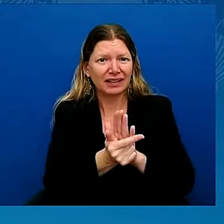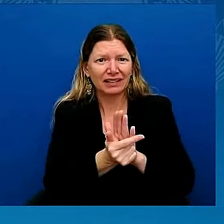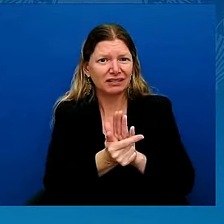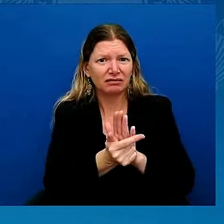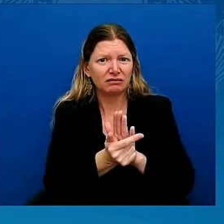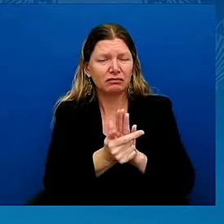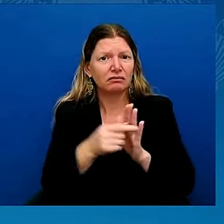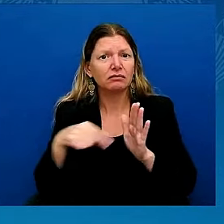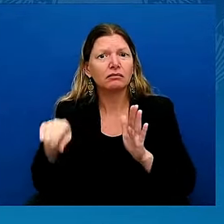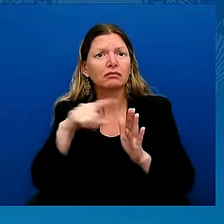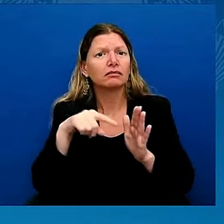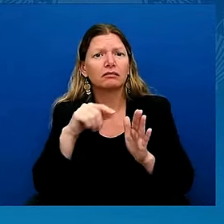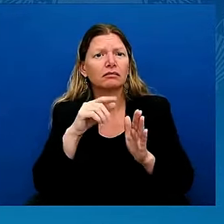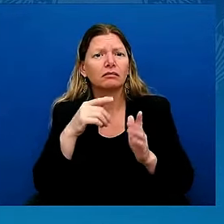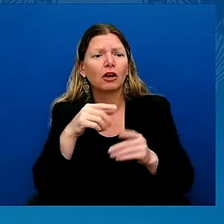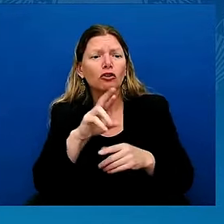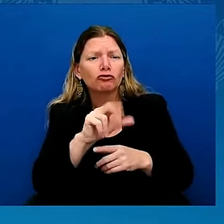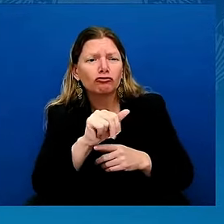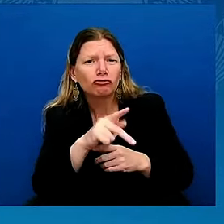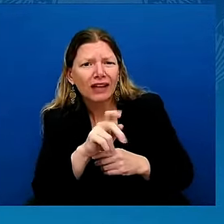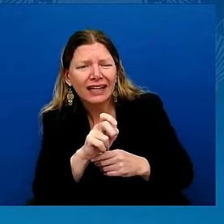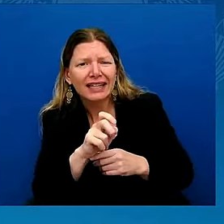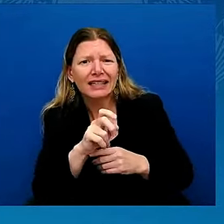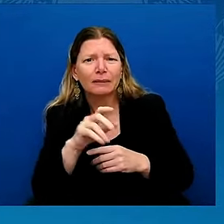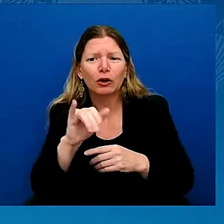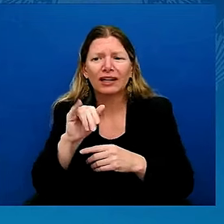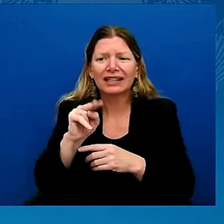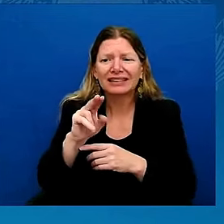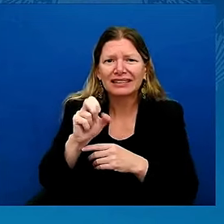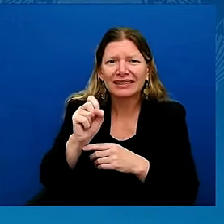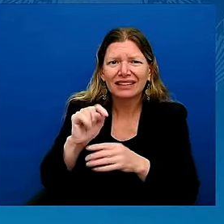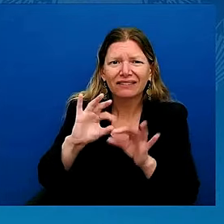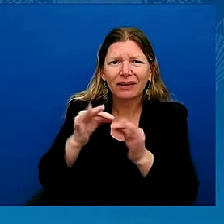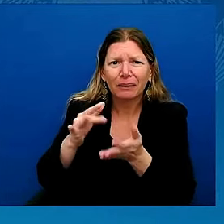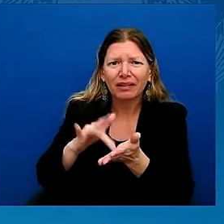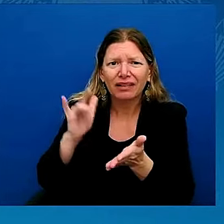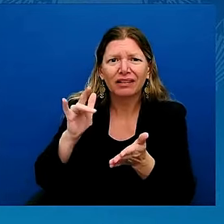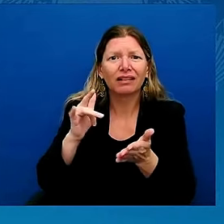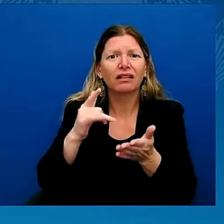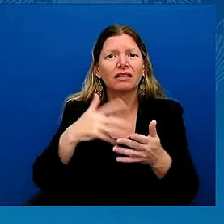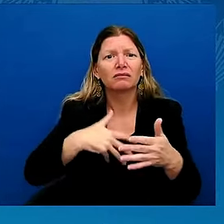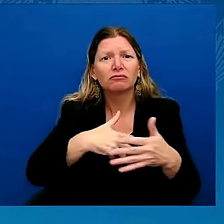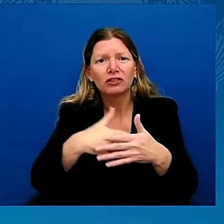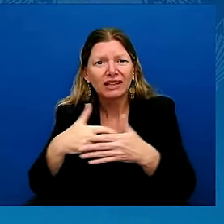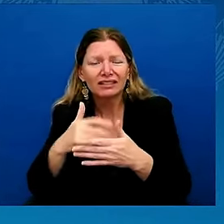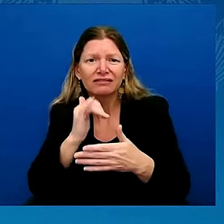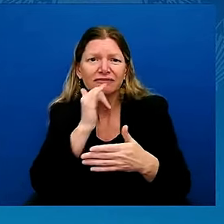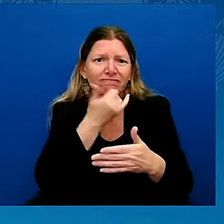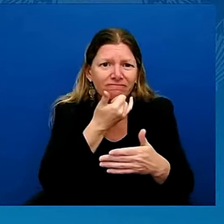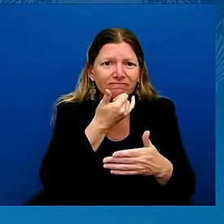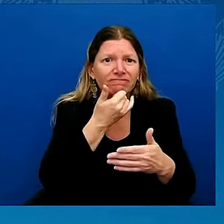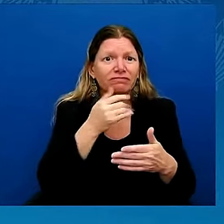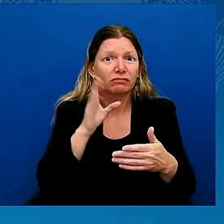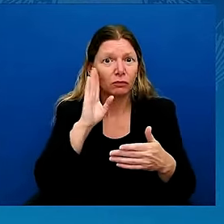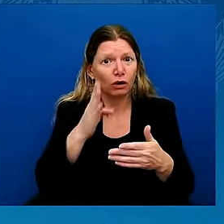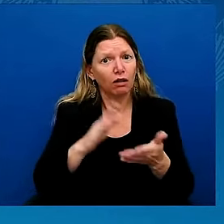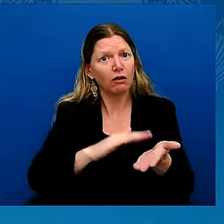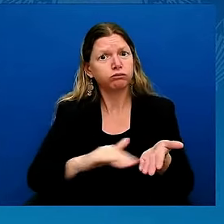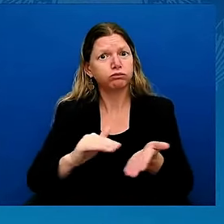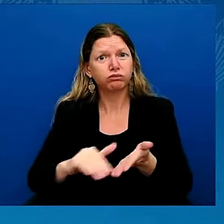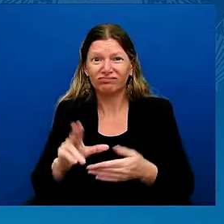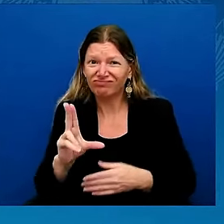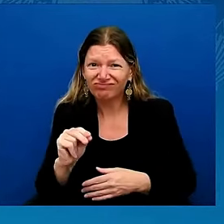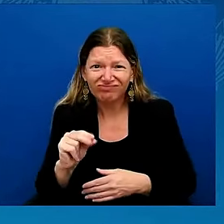today, 40% of Latinas in America live in a state with a Trump abortion ban. So imagine if she